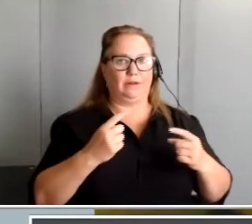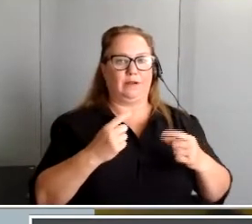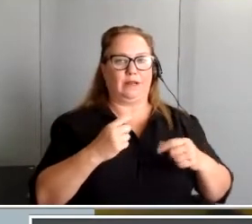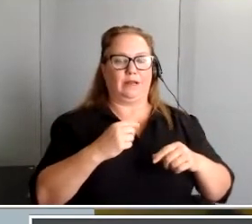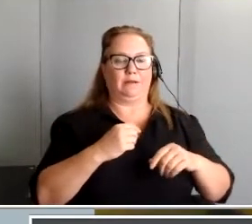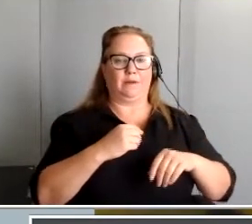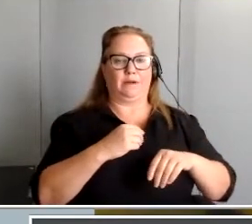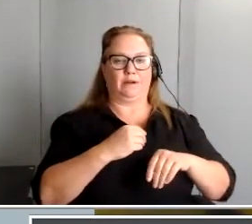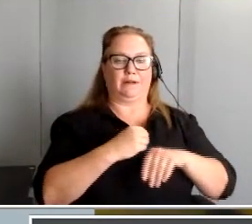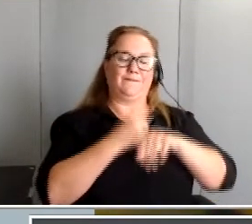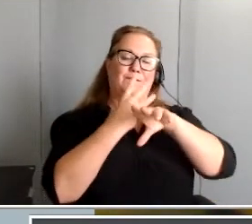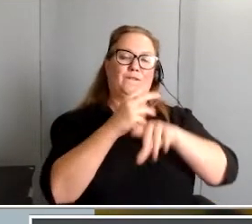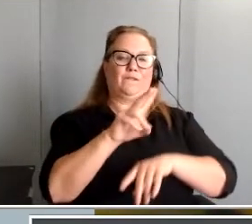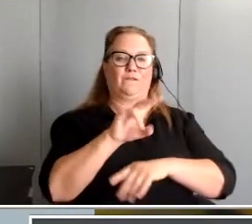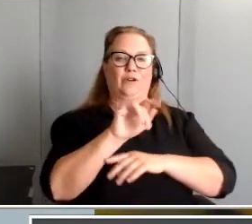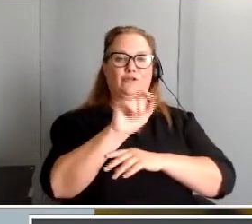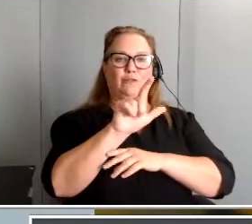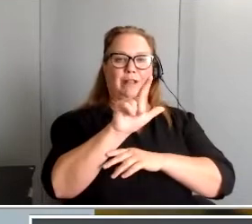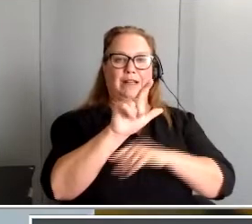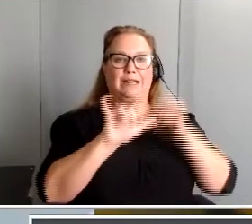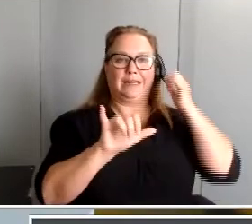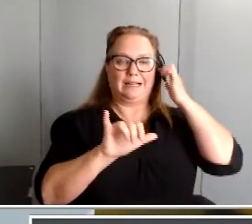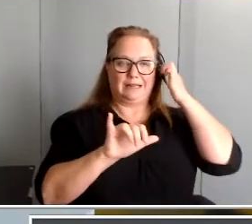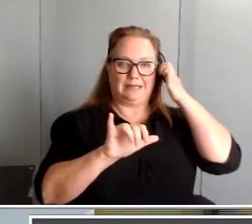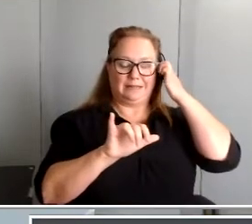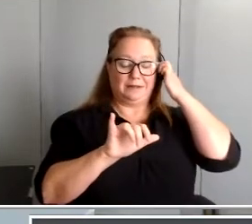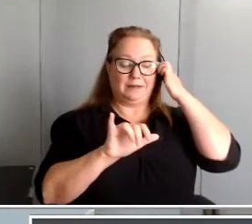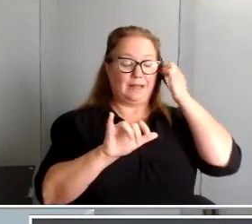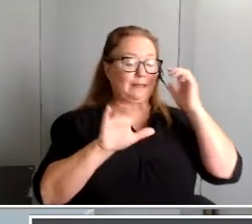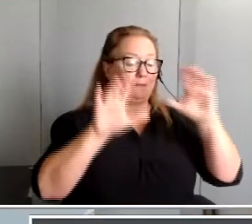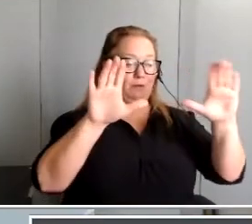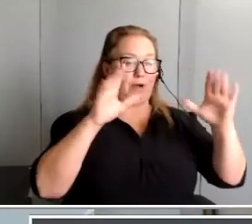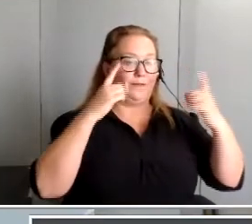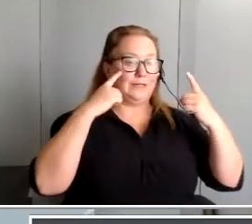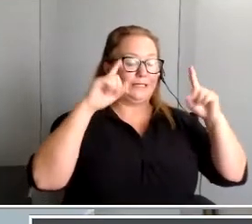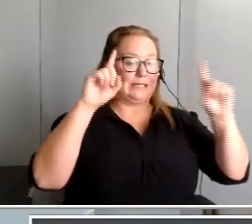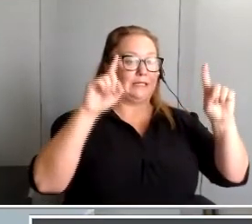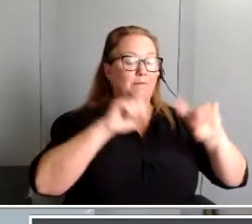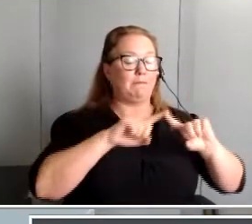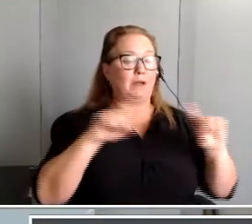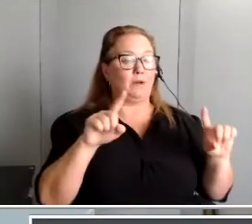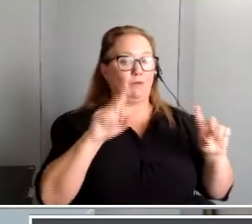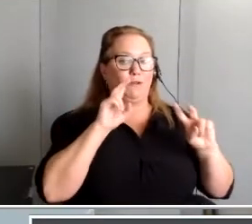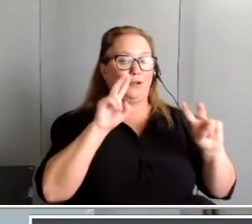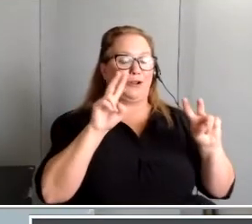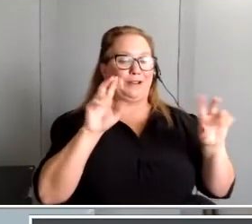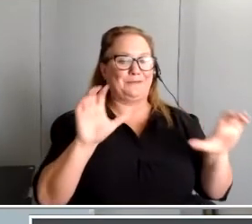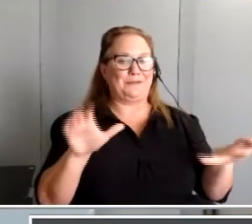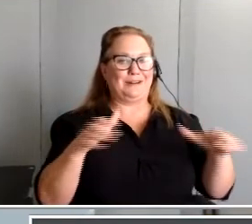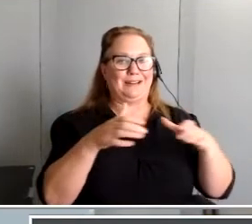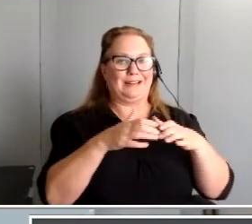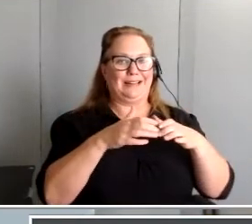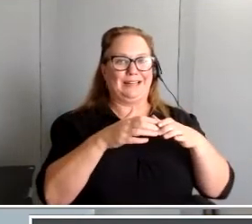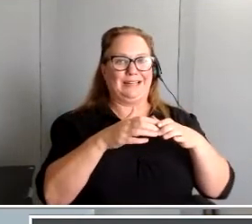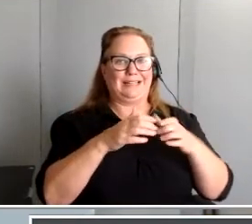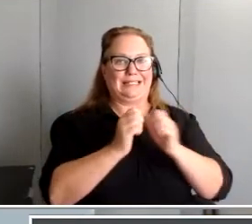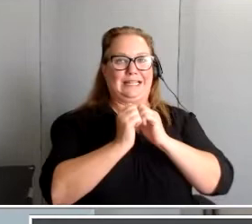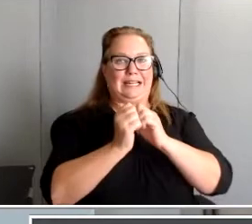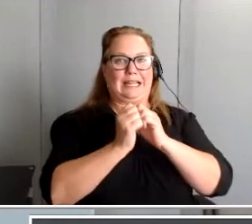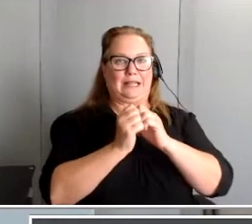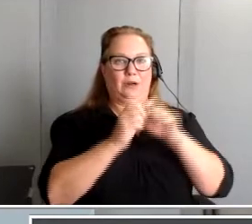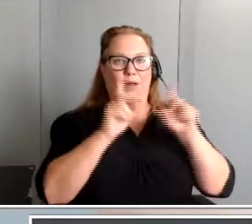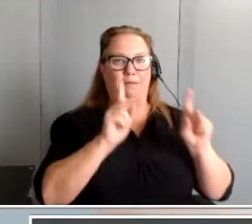Night virtually, and that's been a tremendous success, but we are looking forward to getting back together in